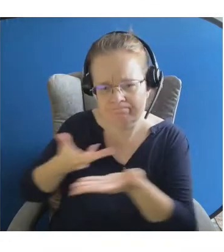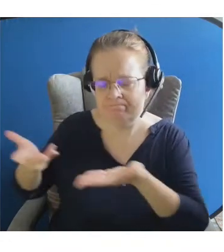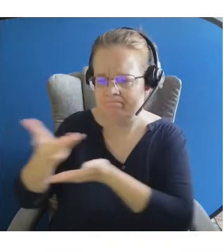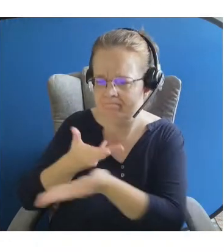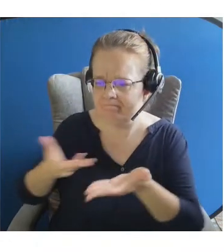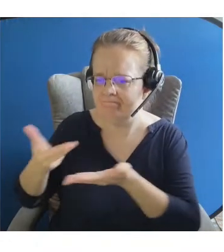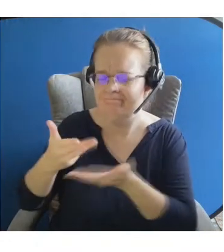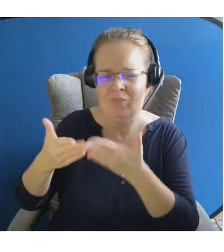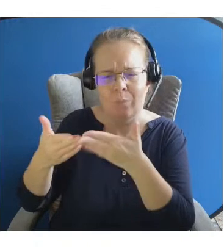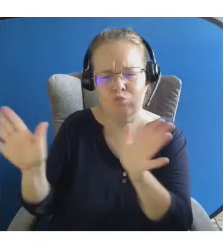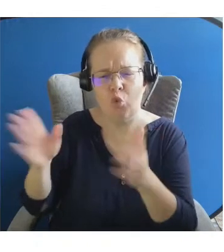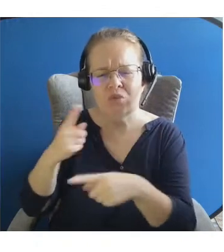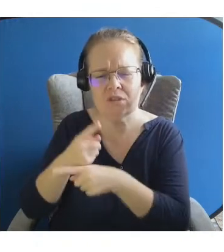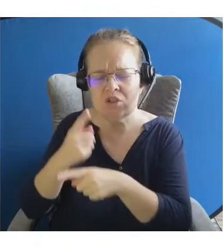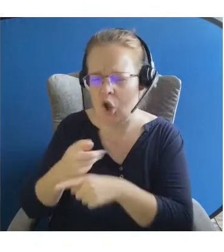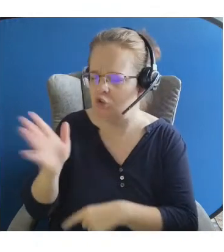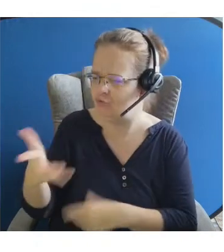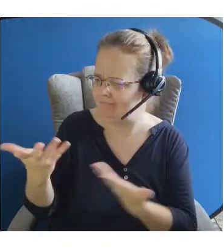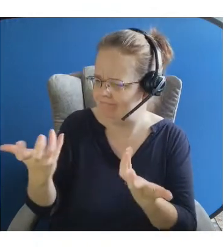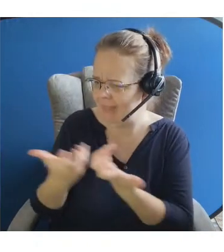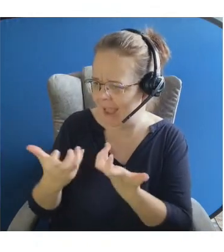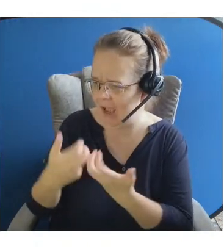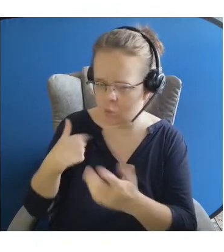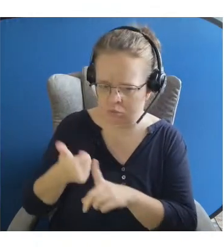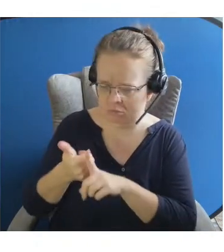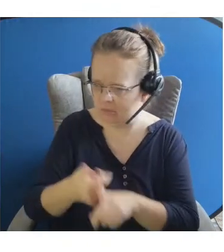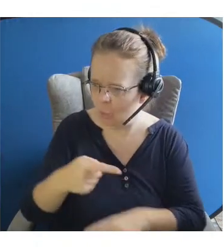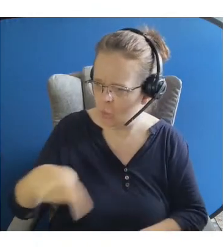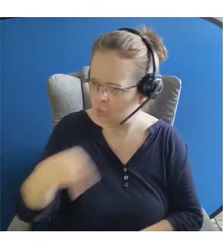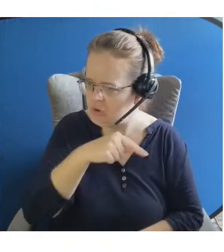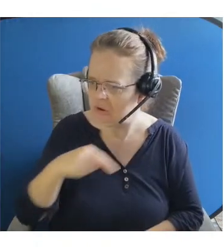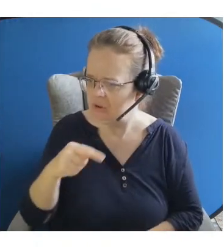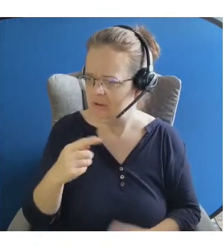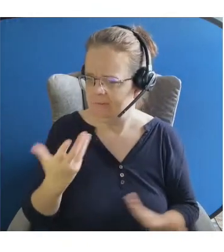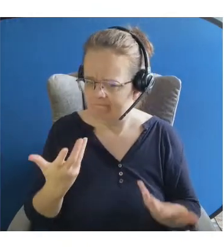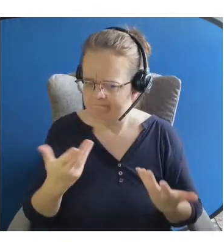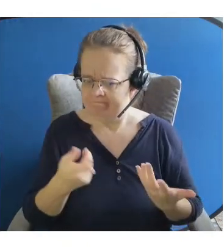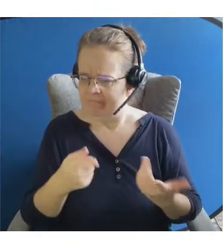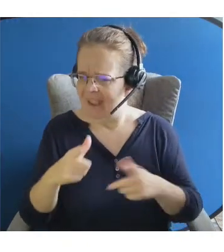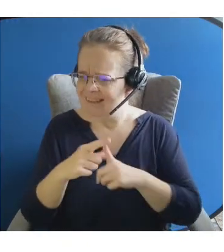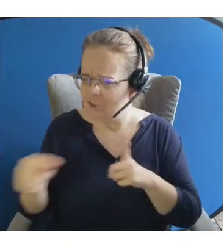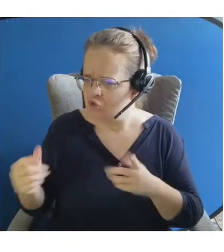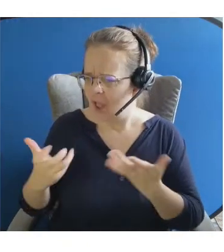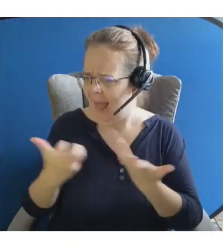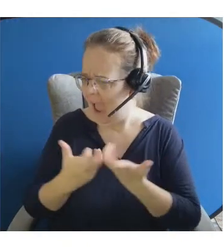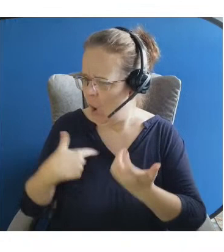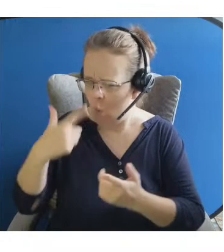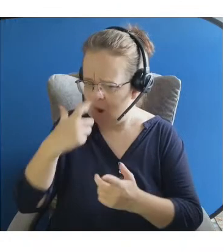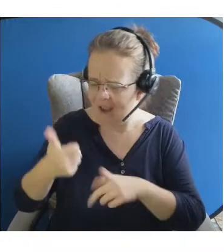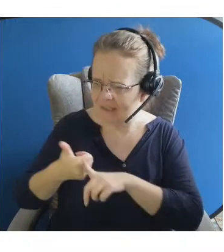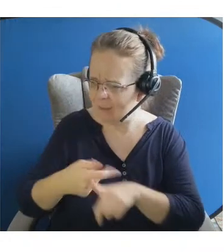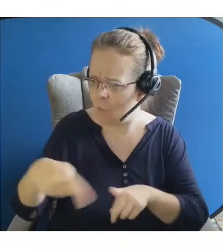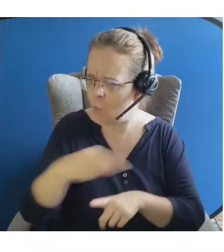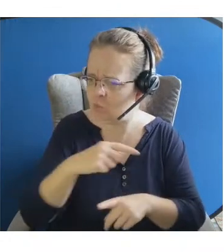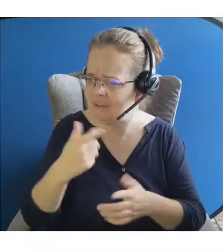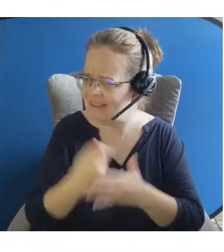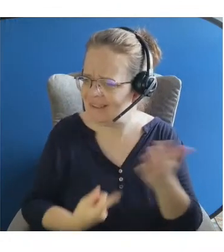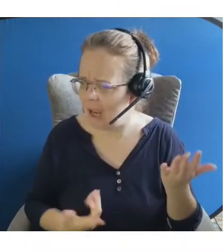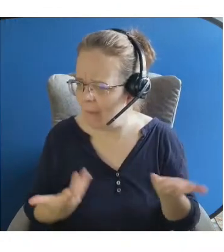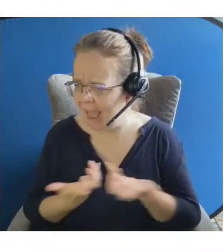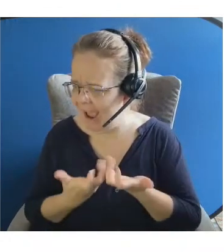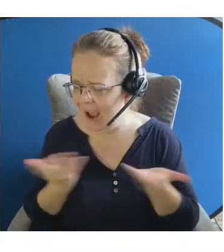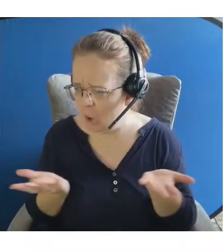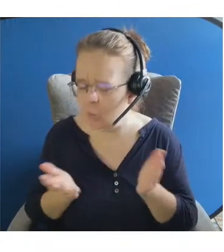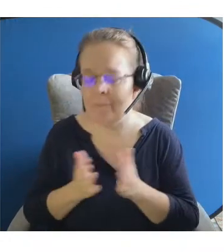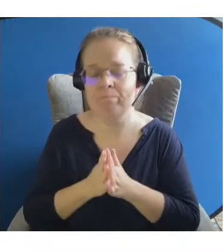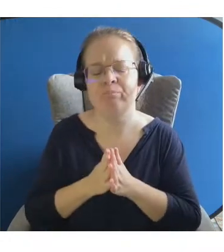about what we could do to support, from the digital side. I think the challenge really